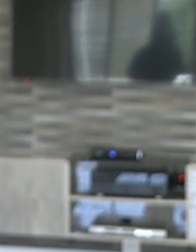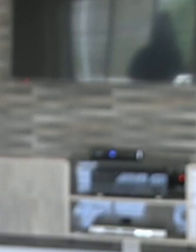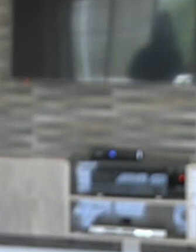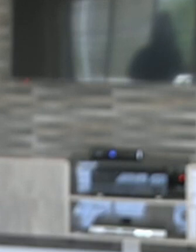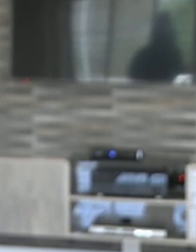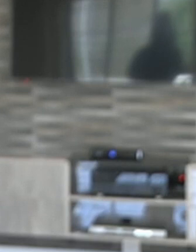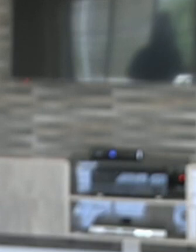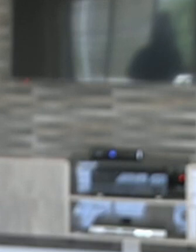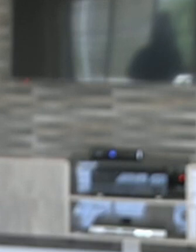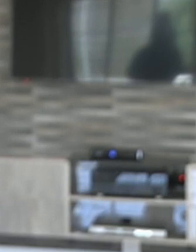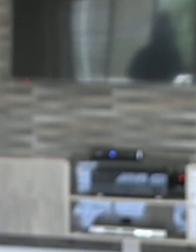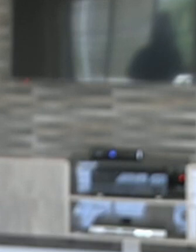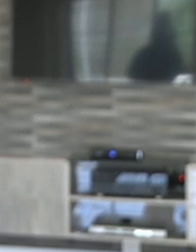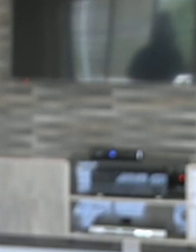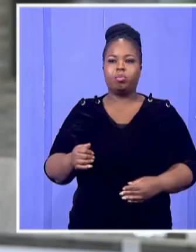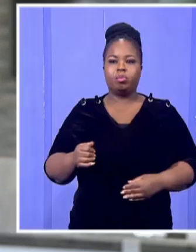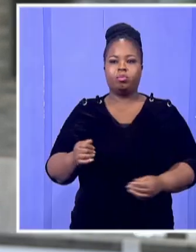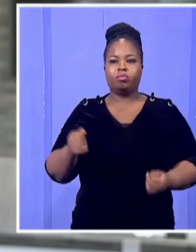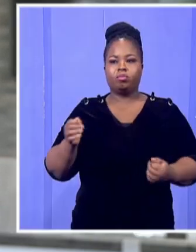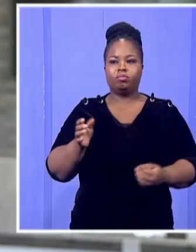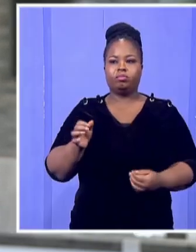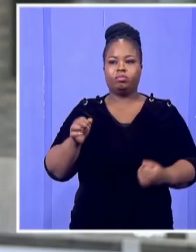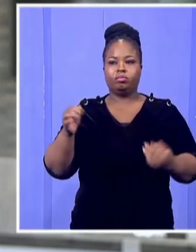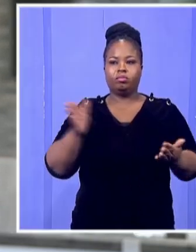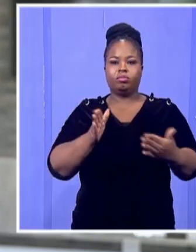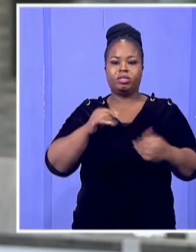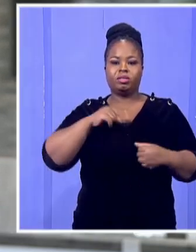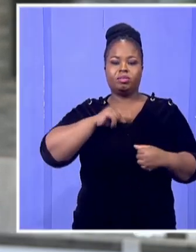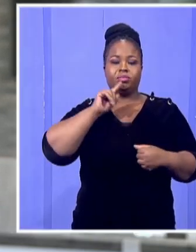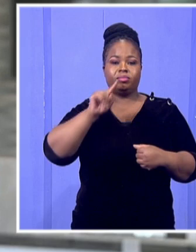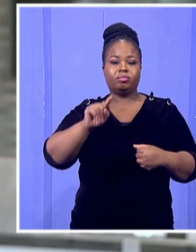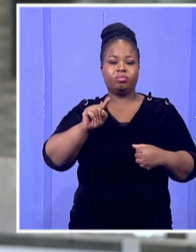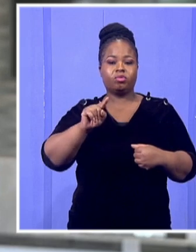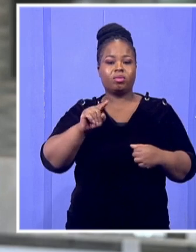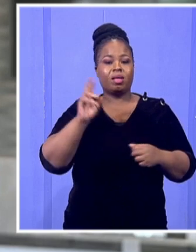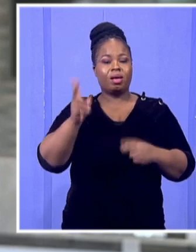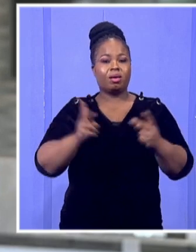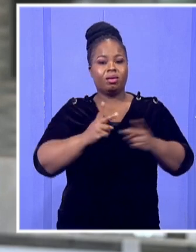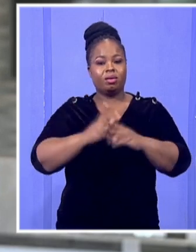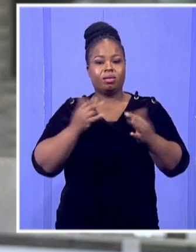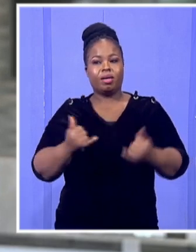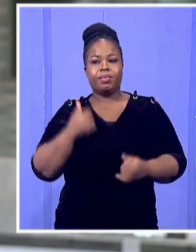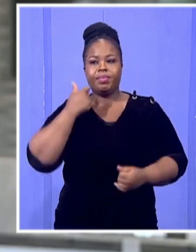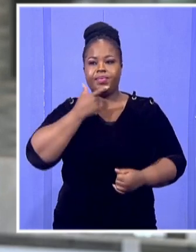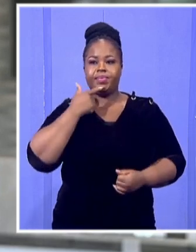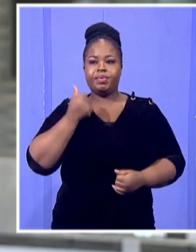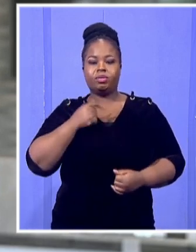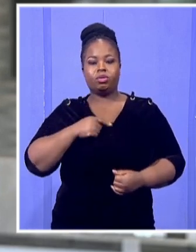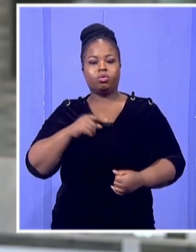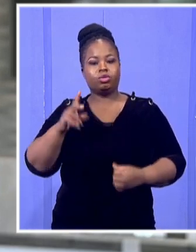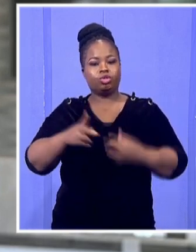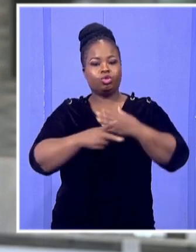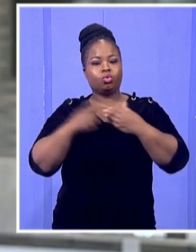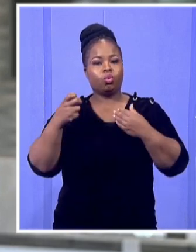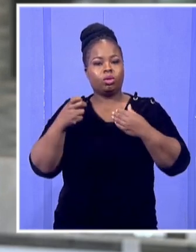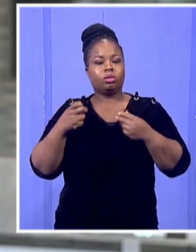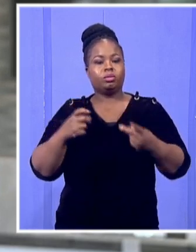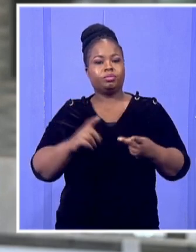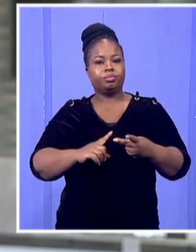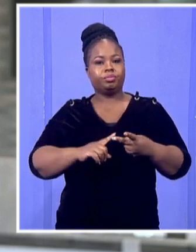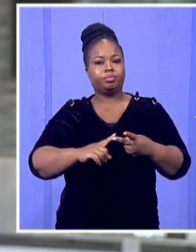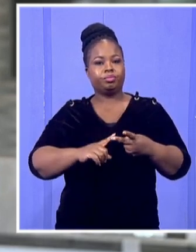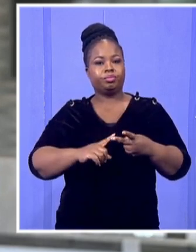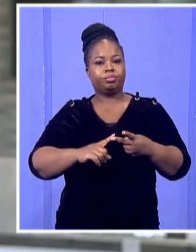And when we go outside, the light was gone. And now recently we installed the two